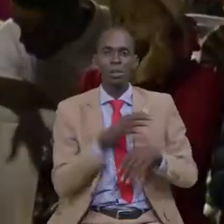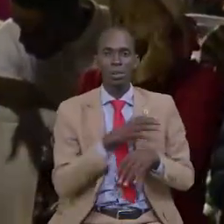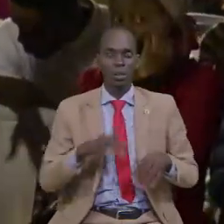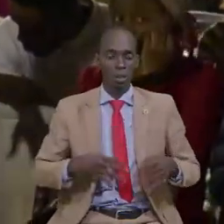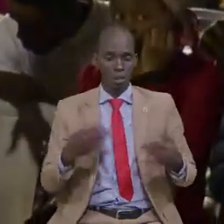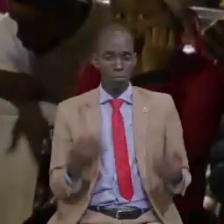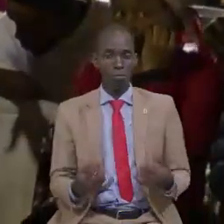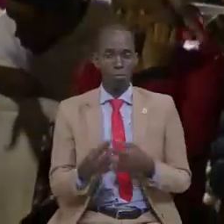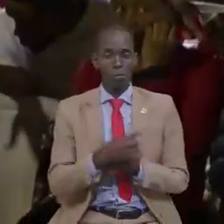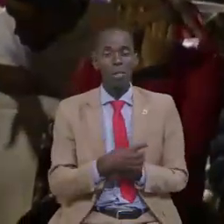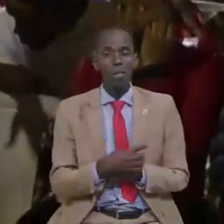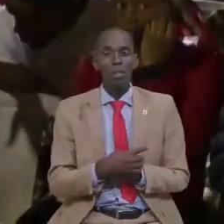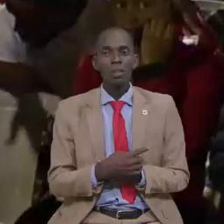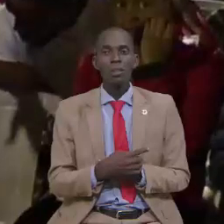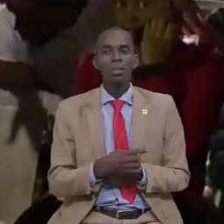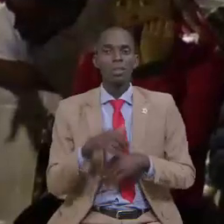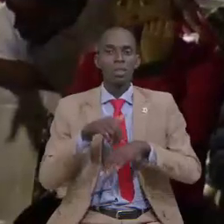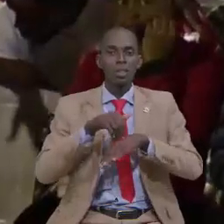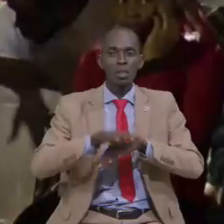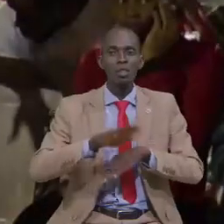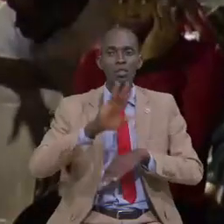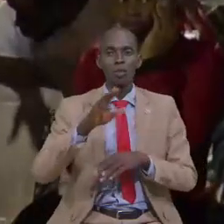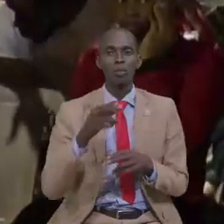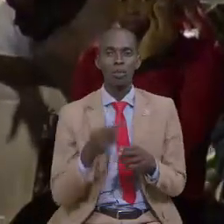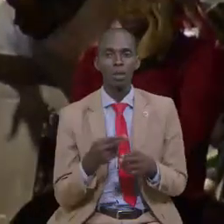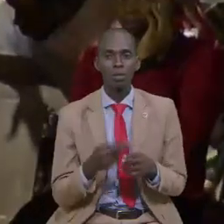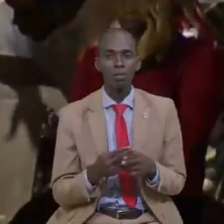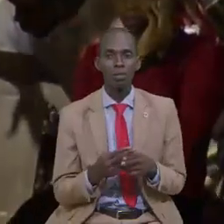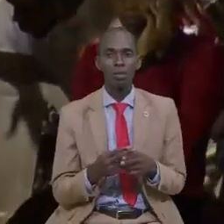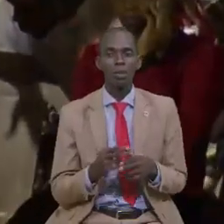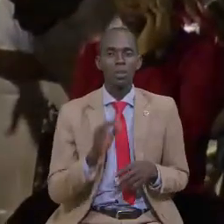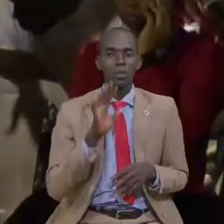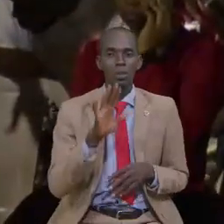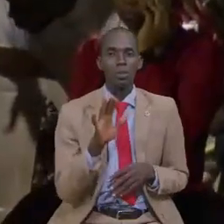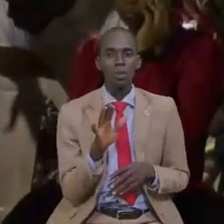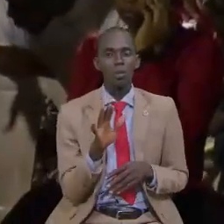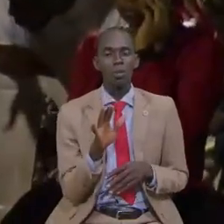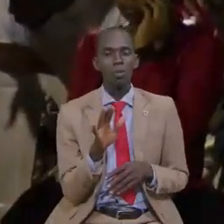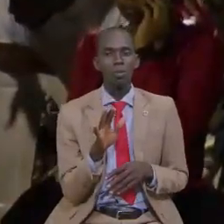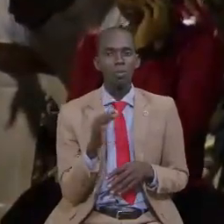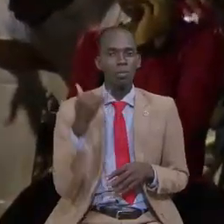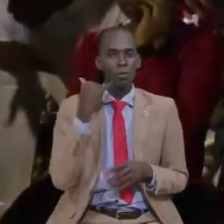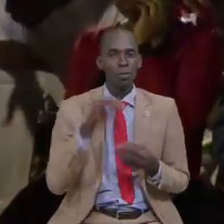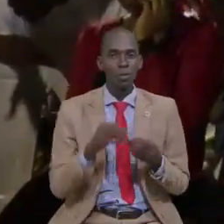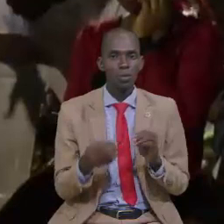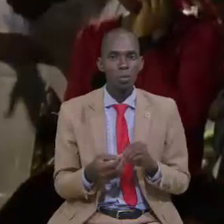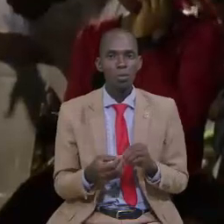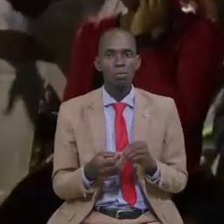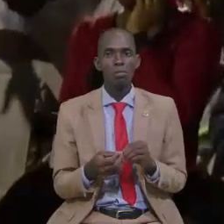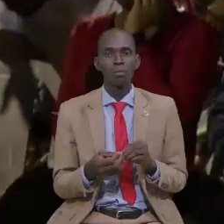name, your phone number, and your location address